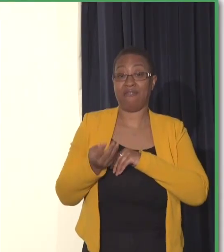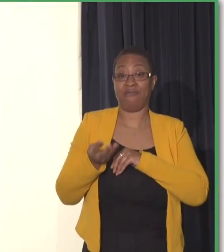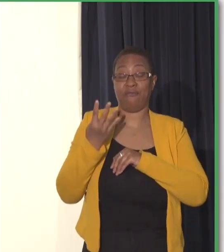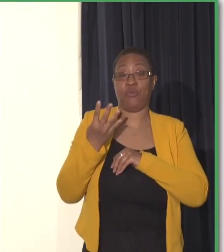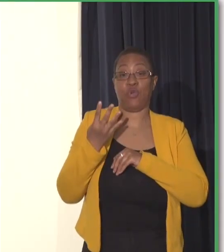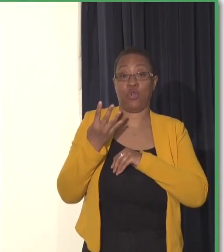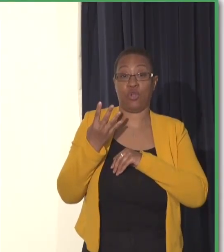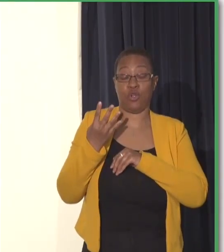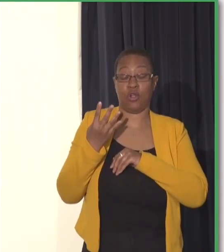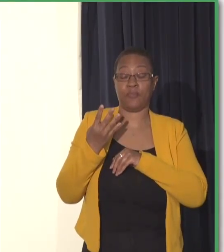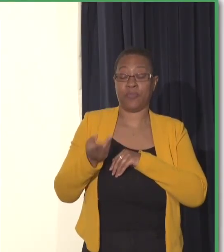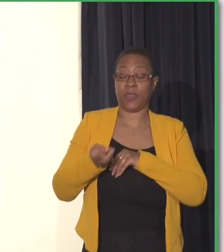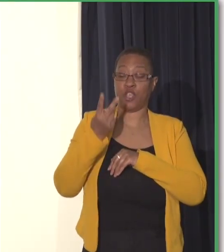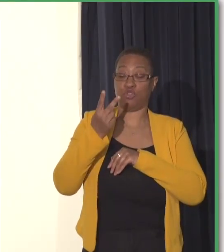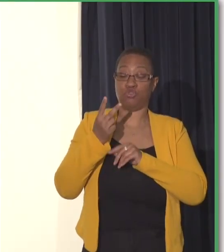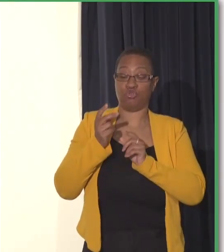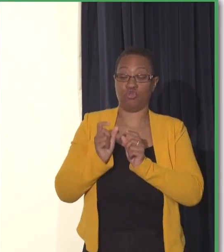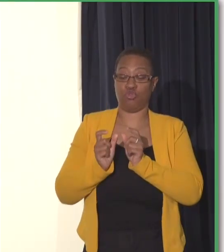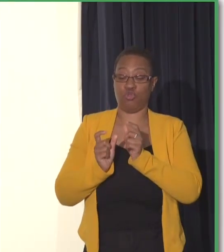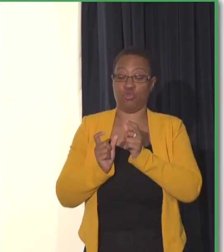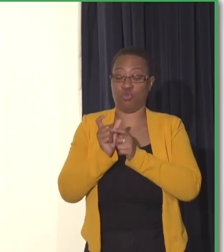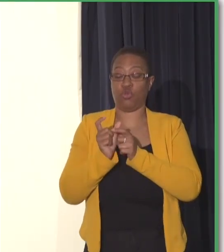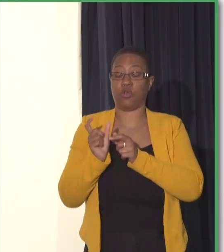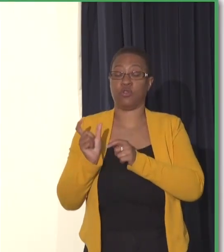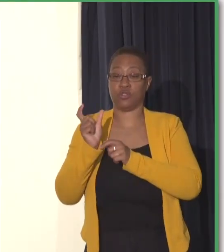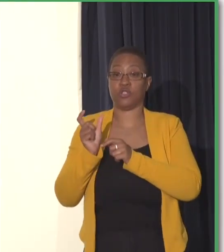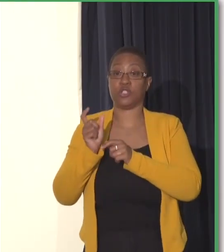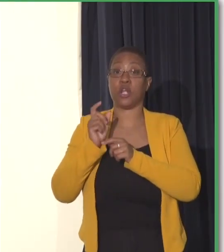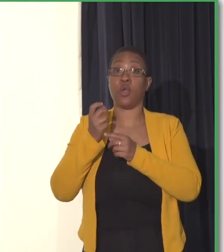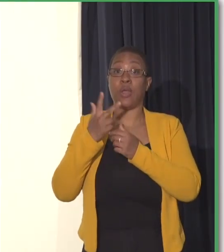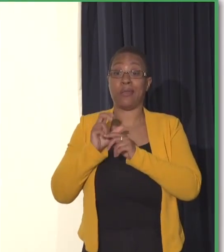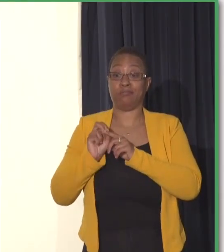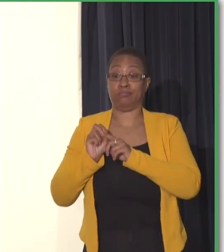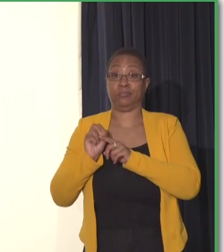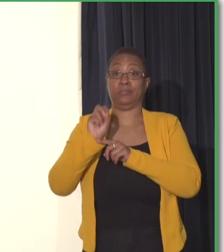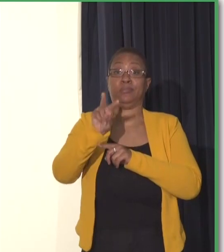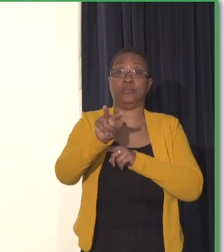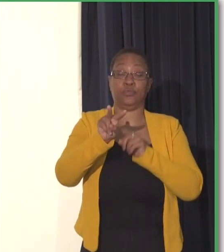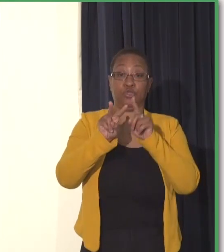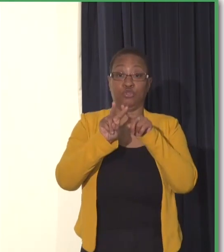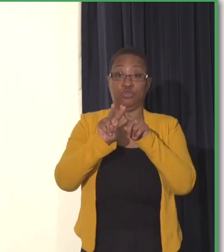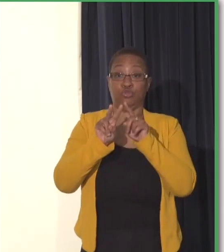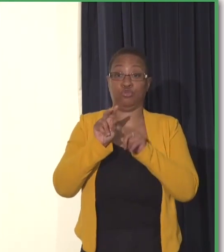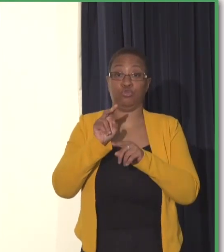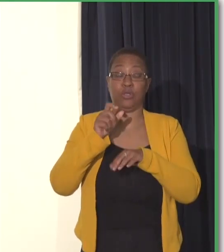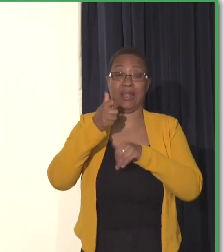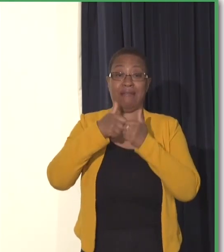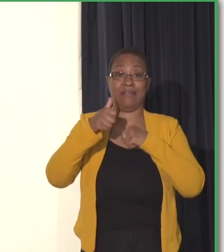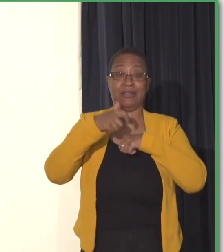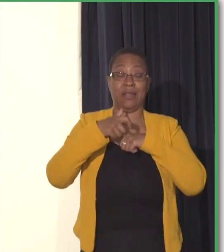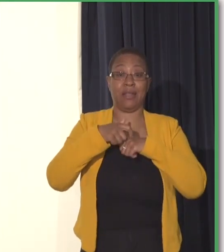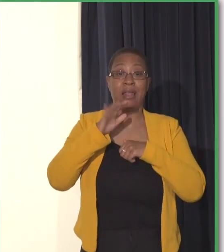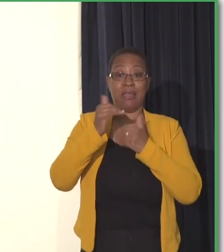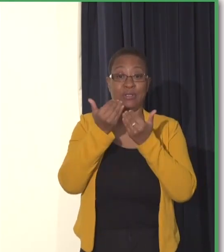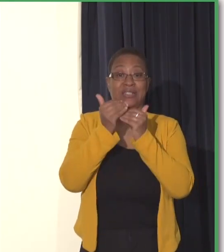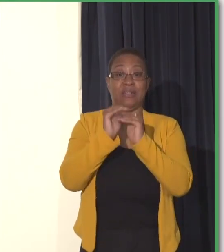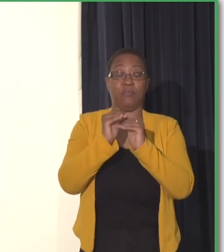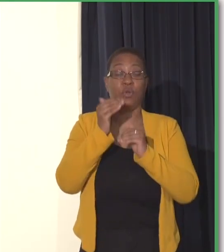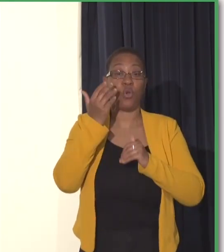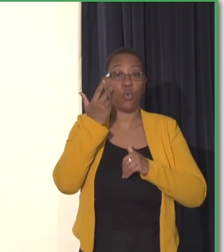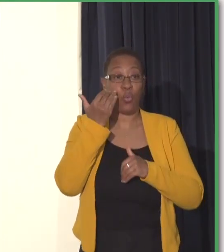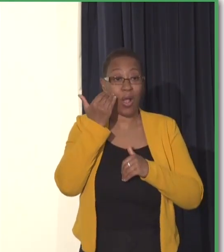had 2 cartridges that shot out 2 probes at a time. That was very limiting